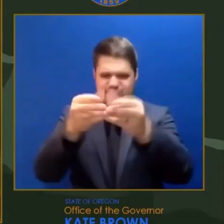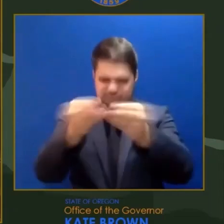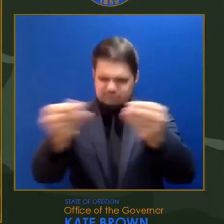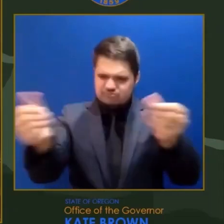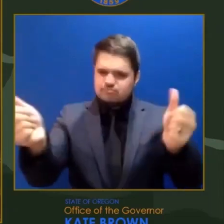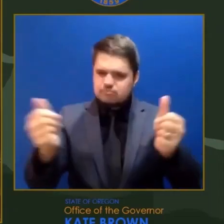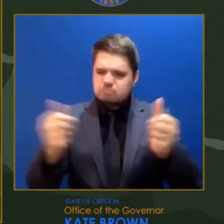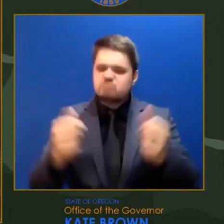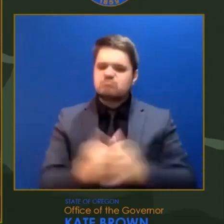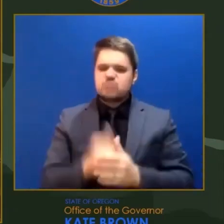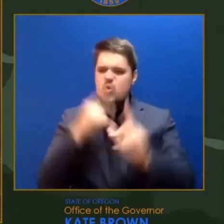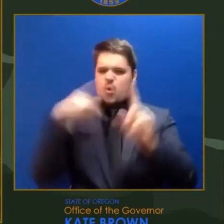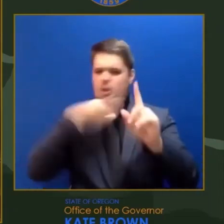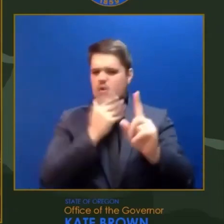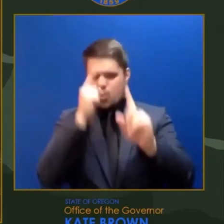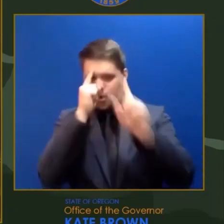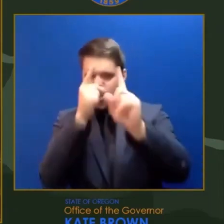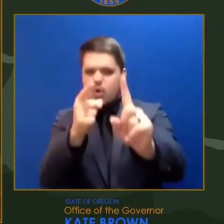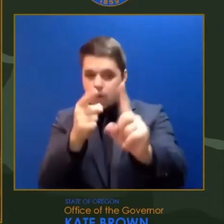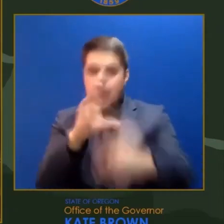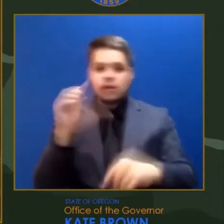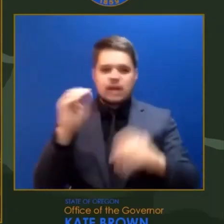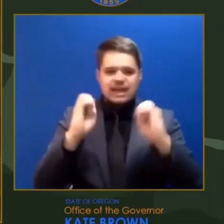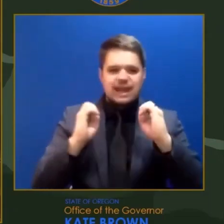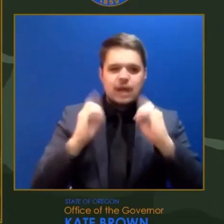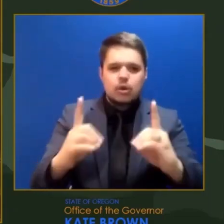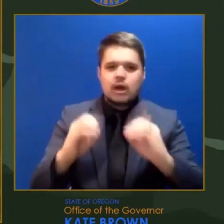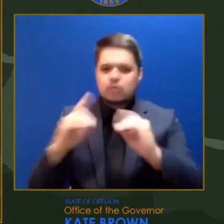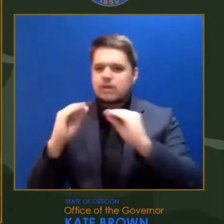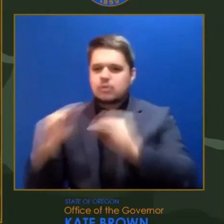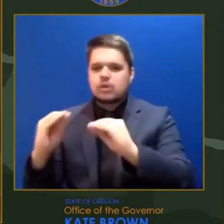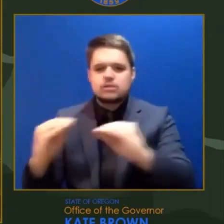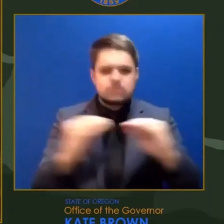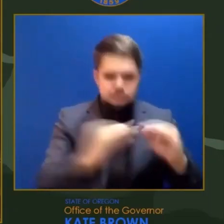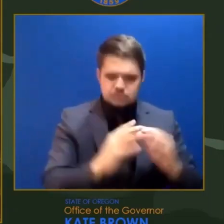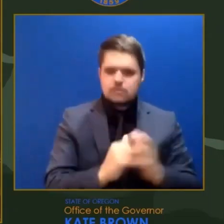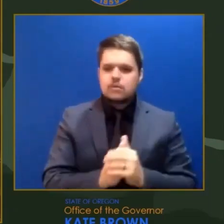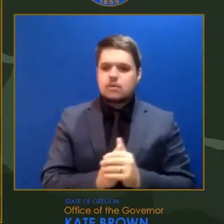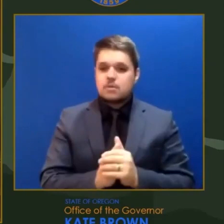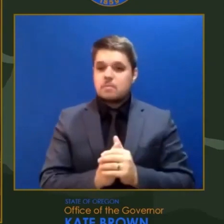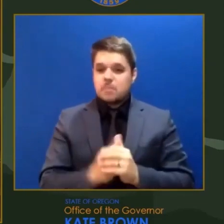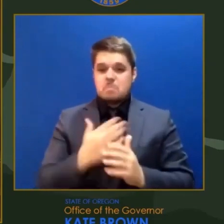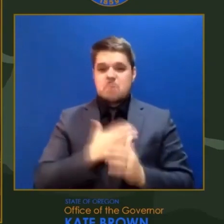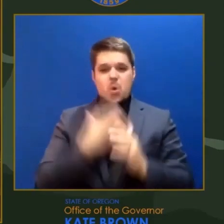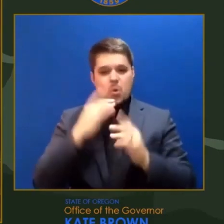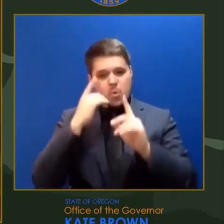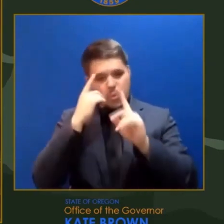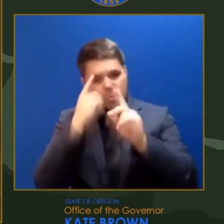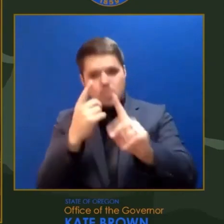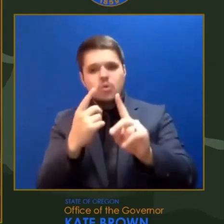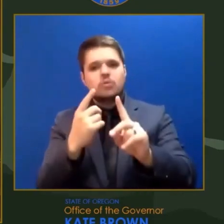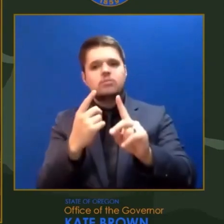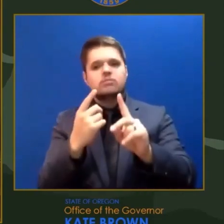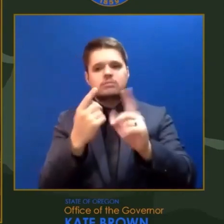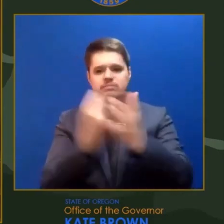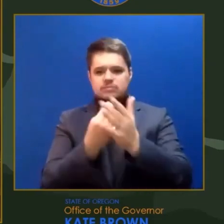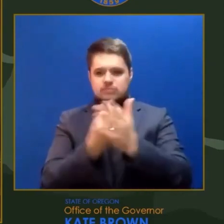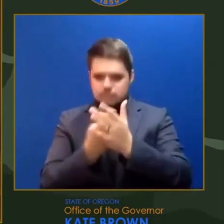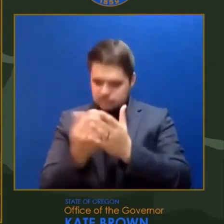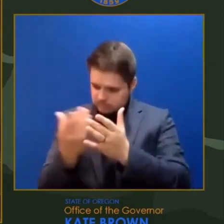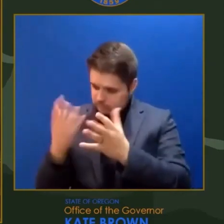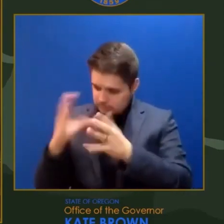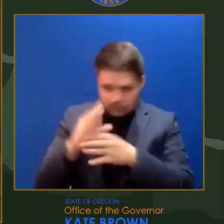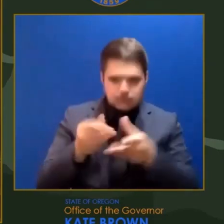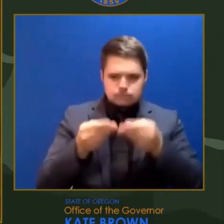That's why my vision is and always will remain creating a seamless system of education from